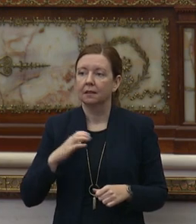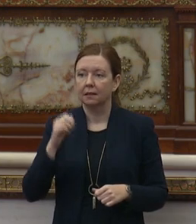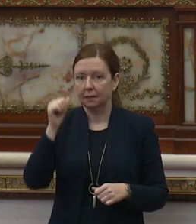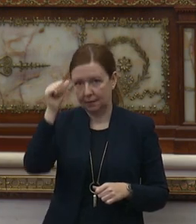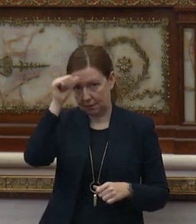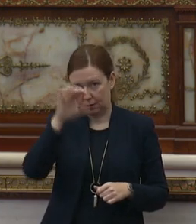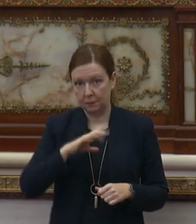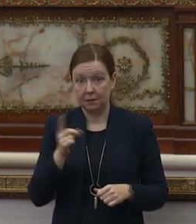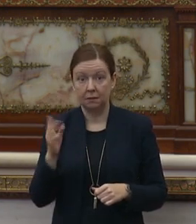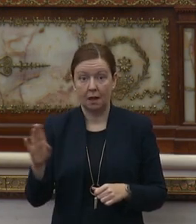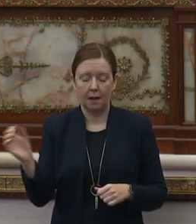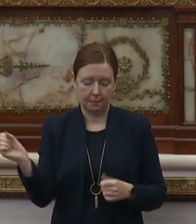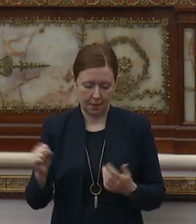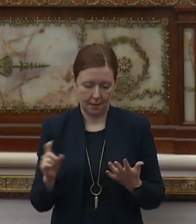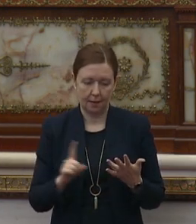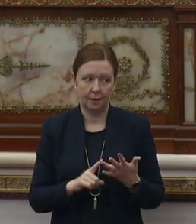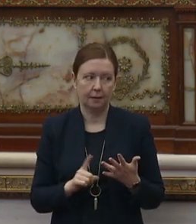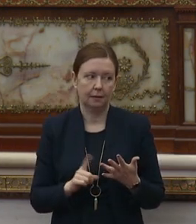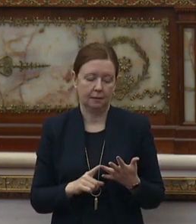Councilman Dom? Aye.